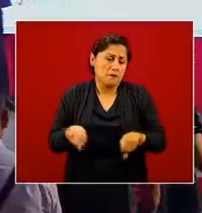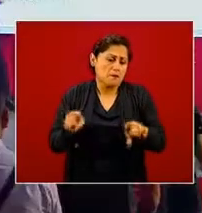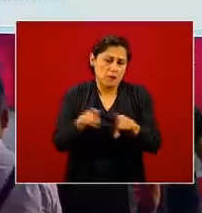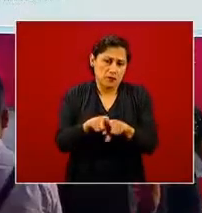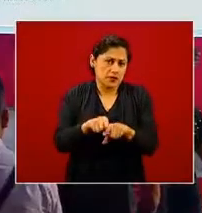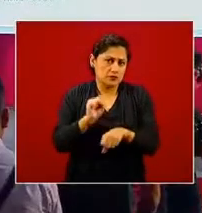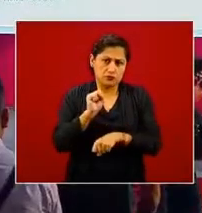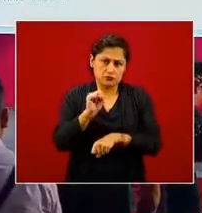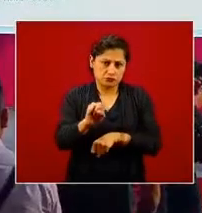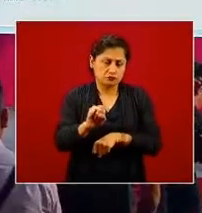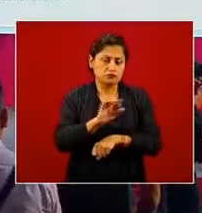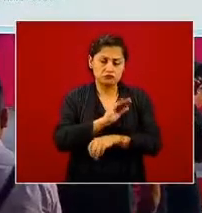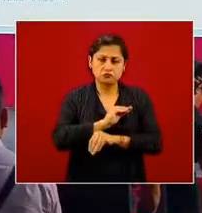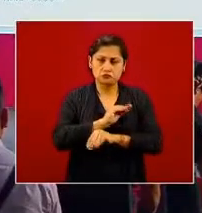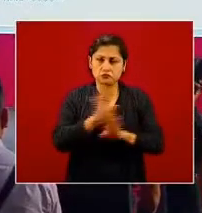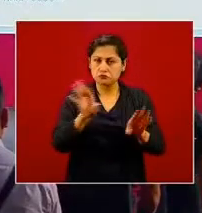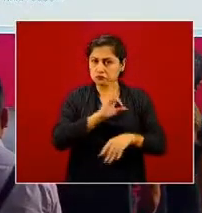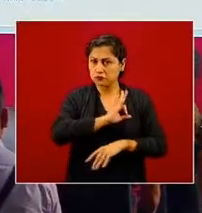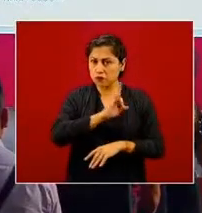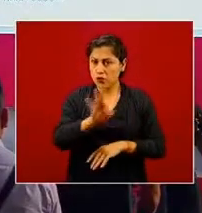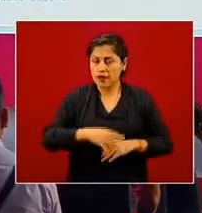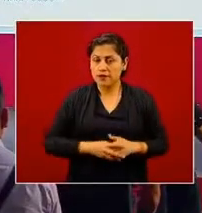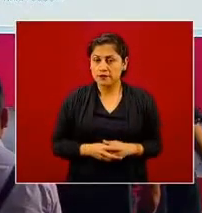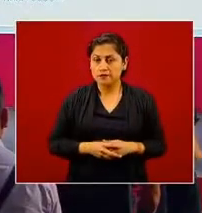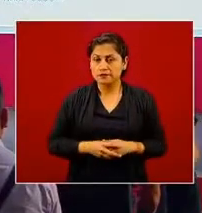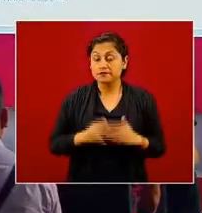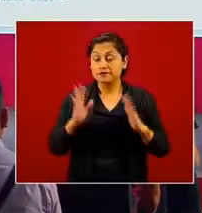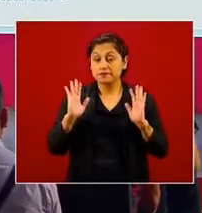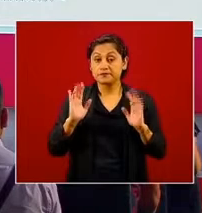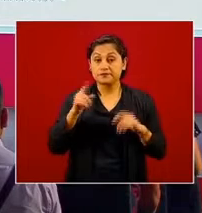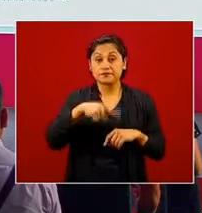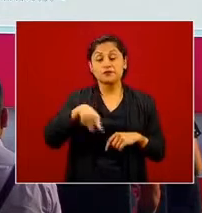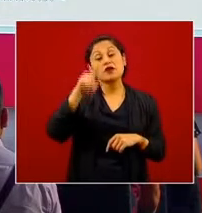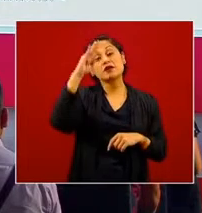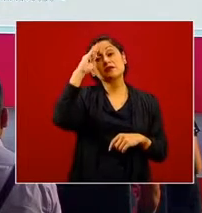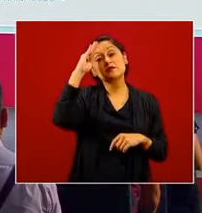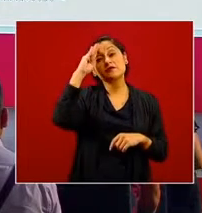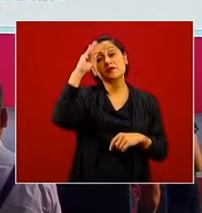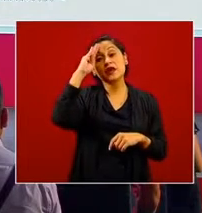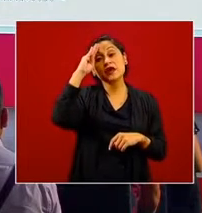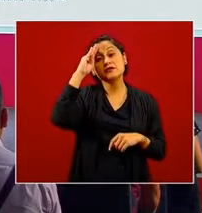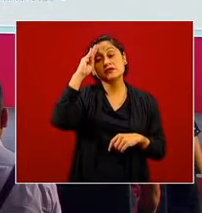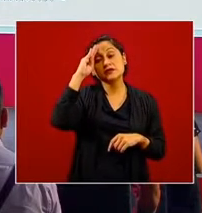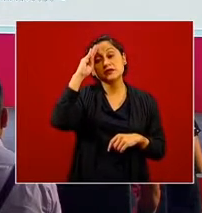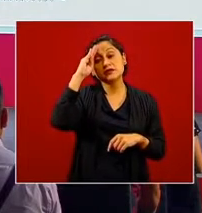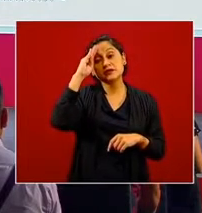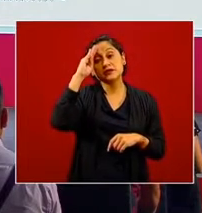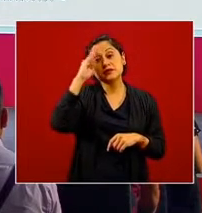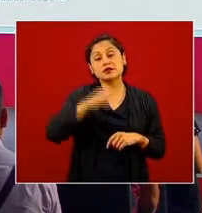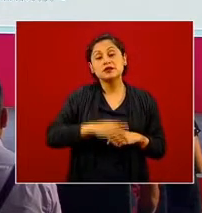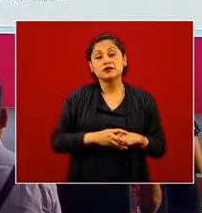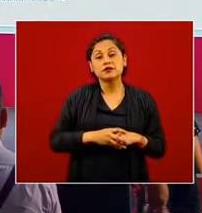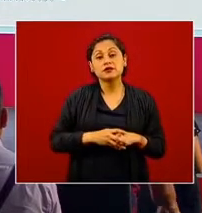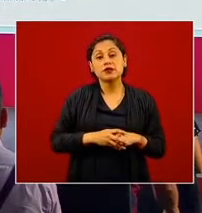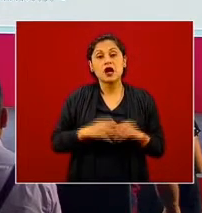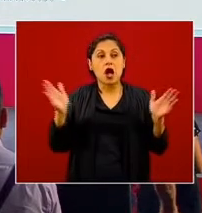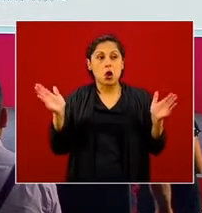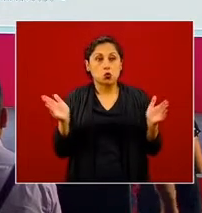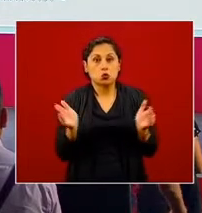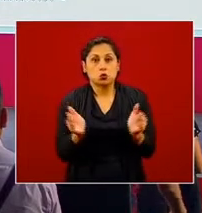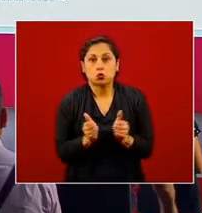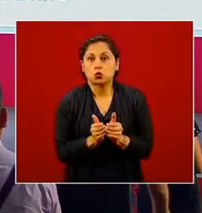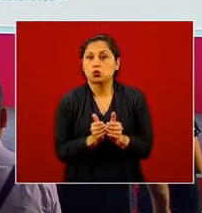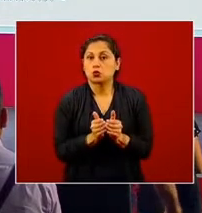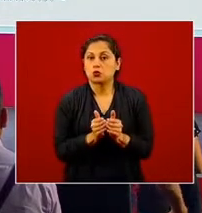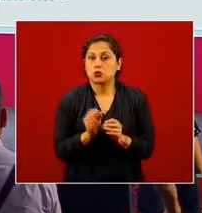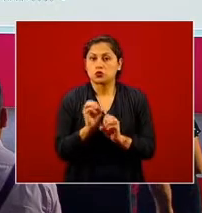At the end of the day, we're going to have the same, are we going to have the same number of cumulative cases? It could happen. We don't know. But the